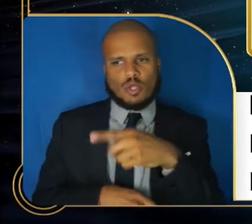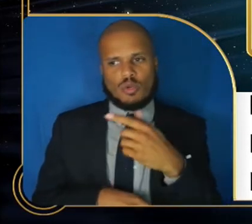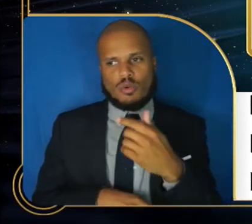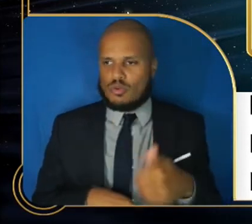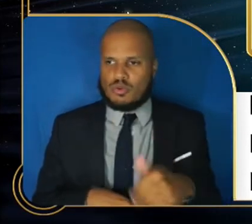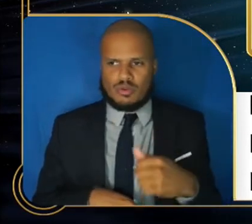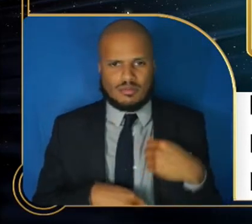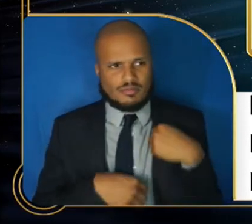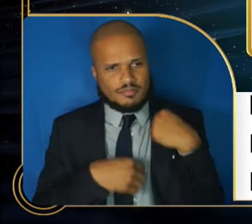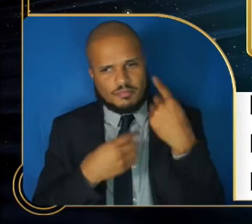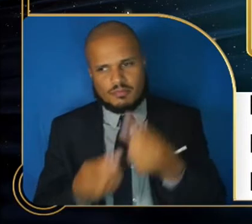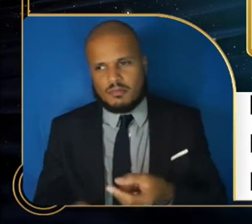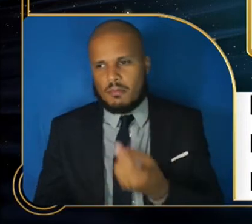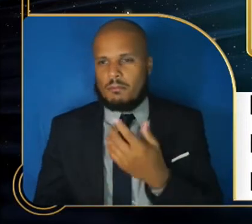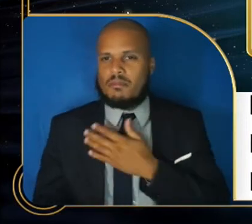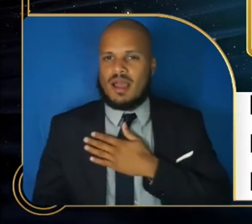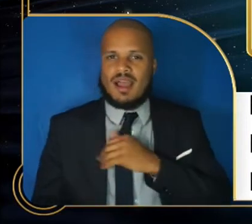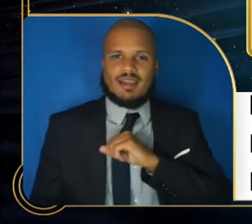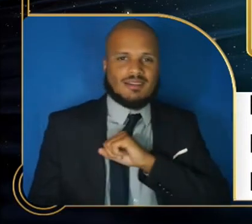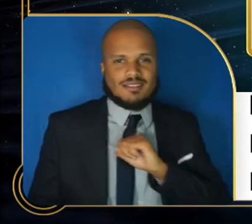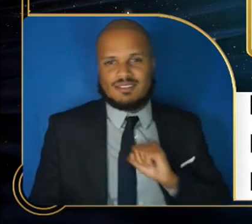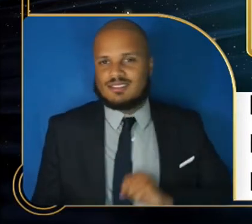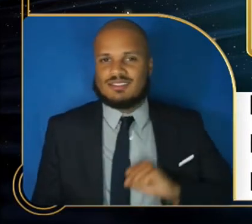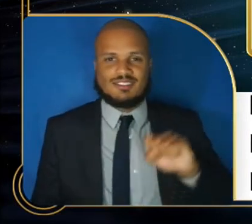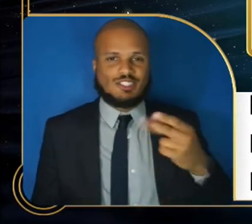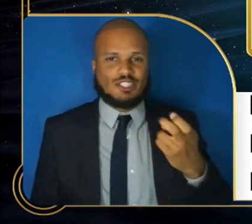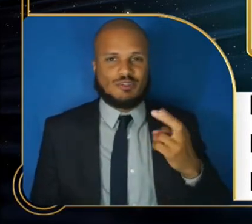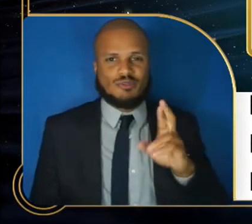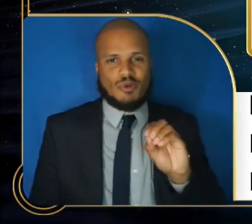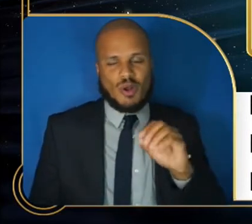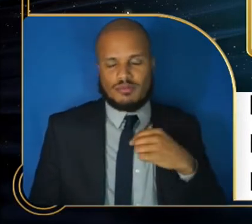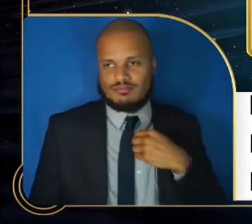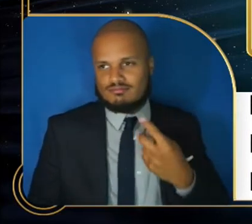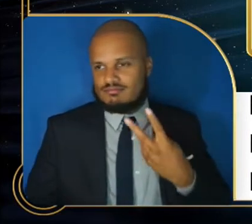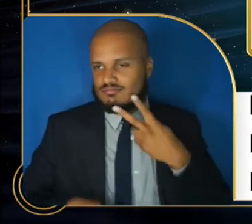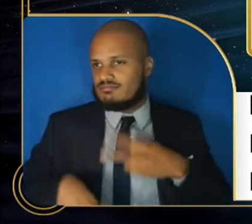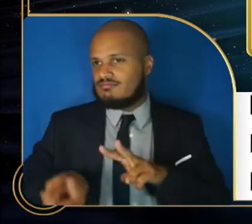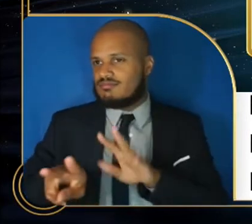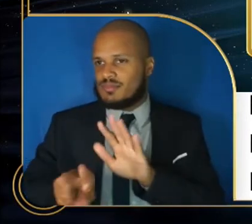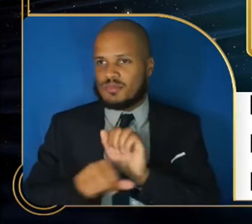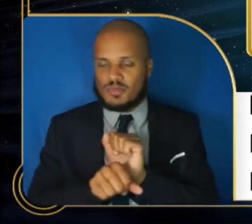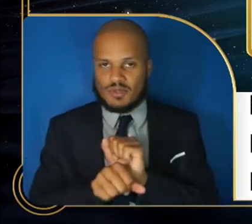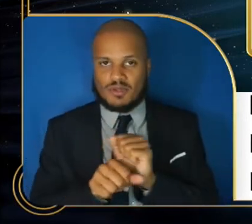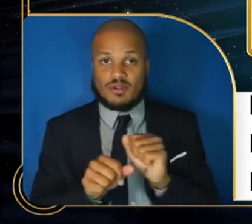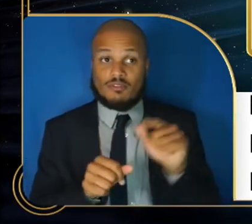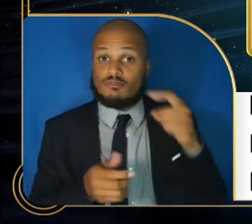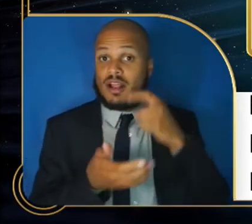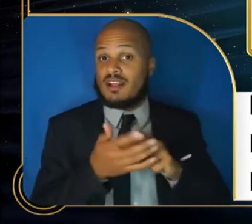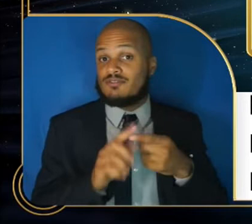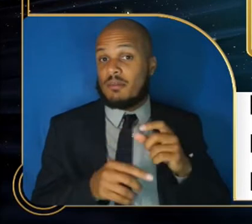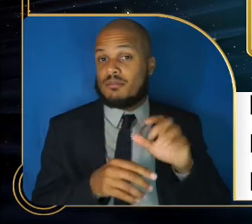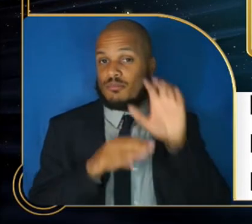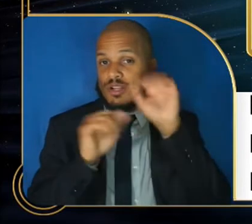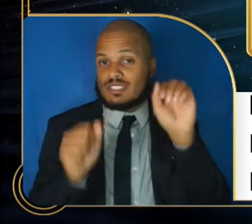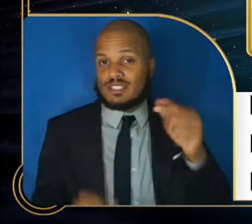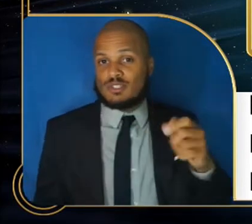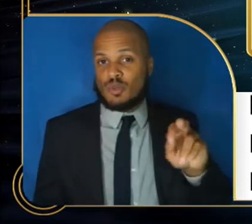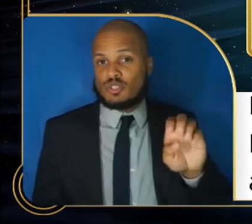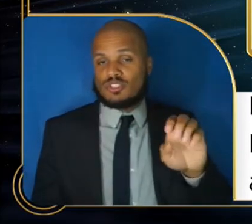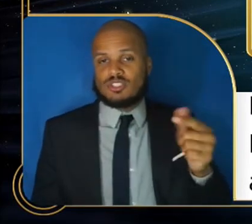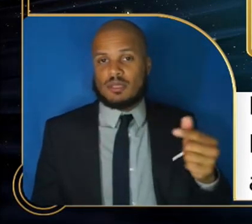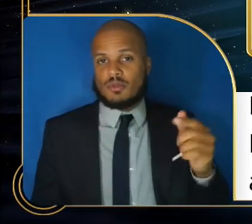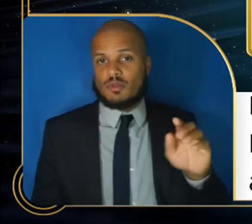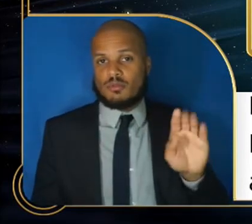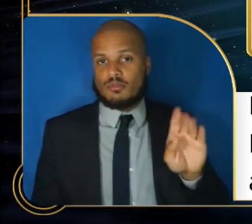my sheroes for the incredible work which was recognized by President George W. Bush for creating